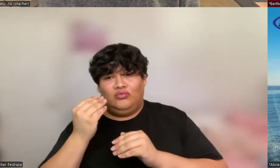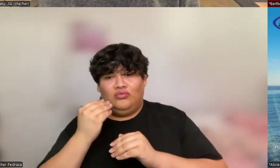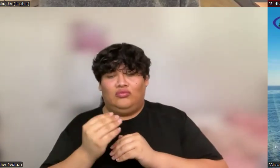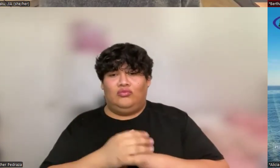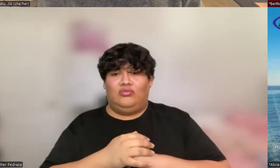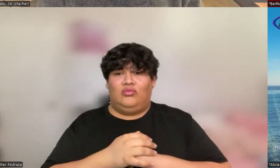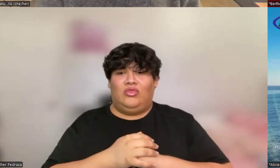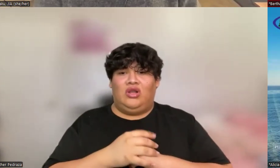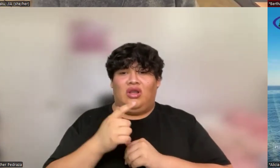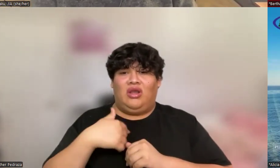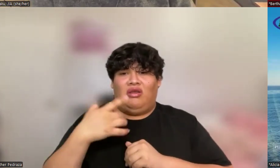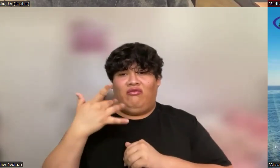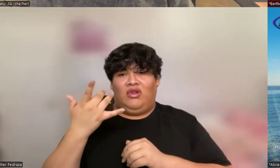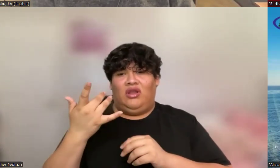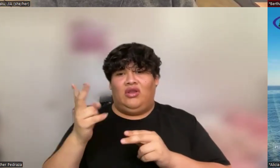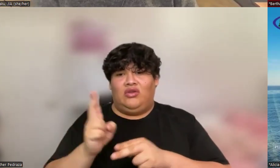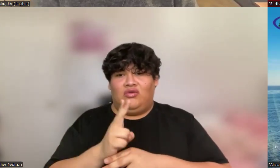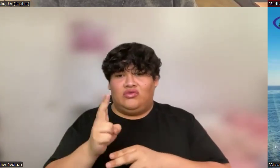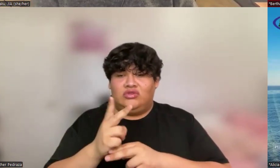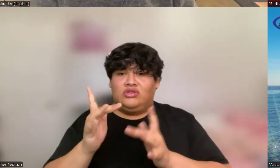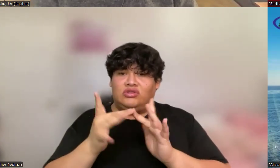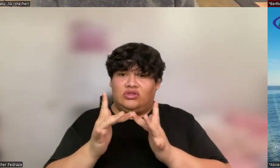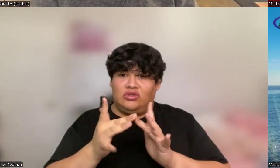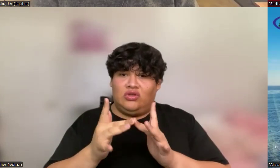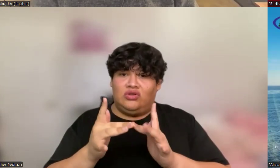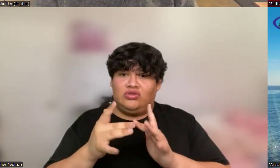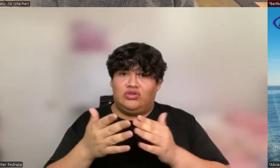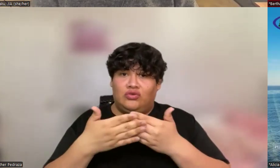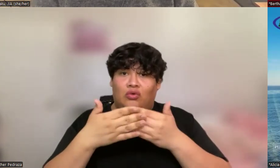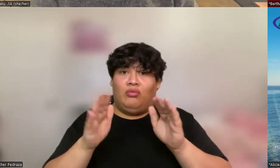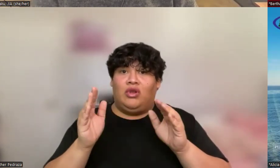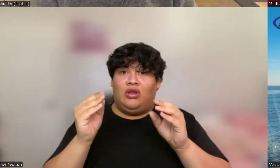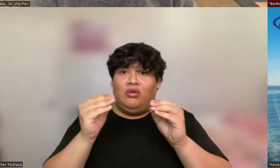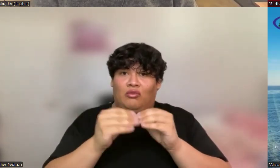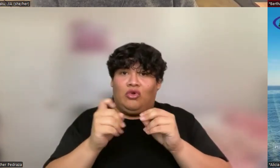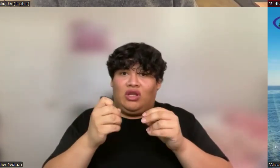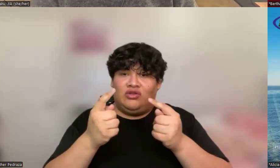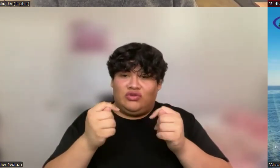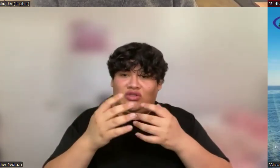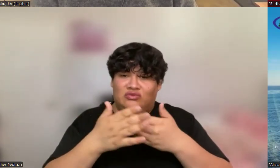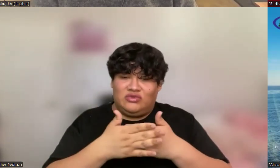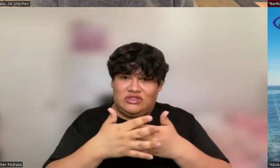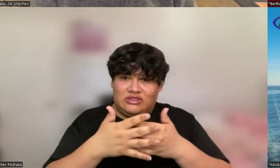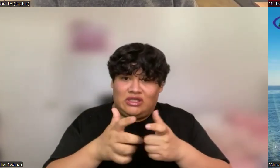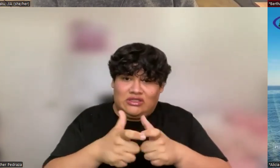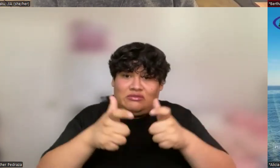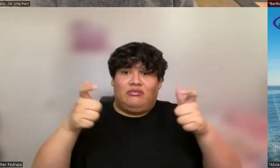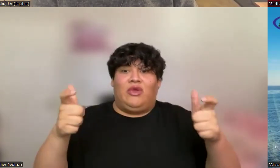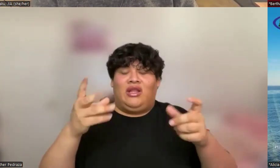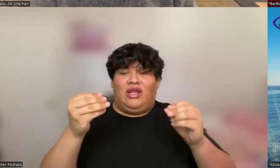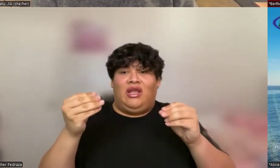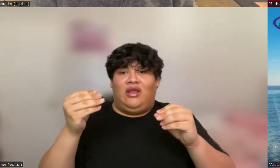leveraging technology is an area that we really need to further expand and explore. For